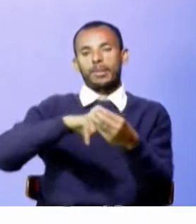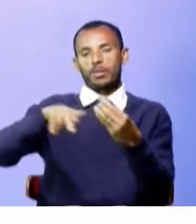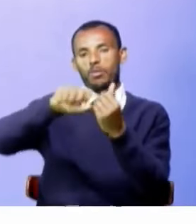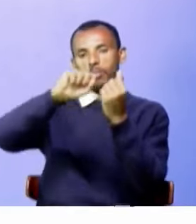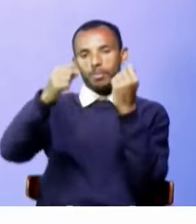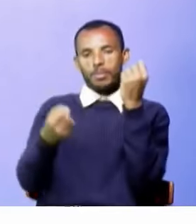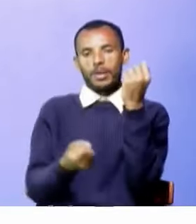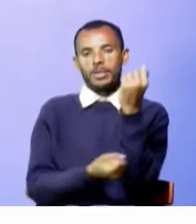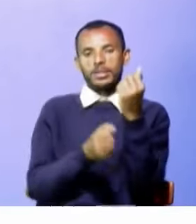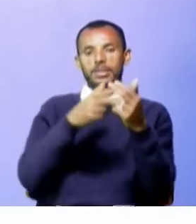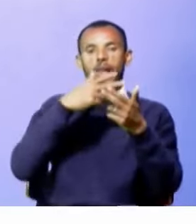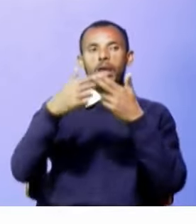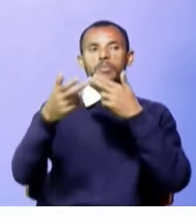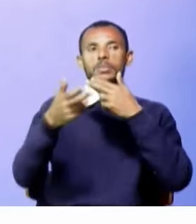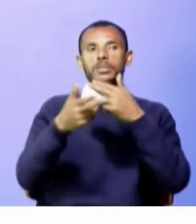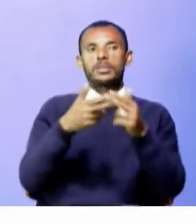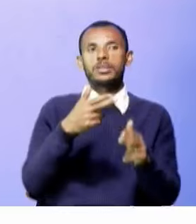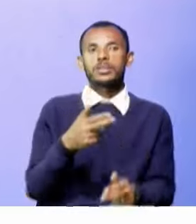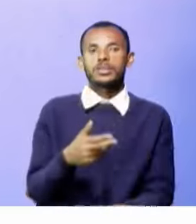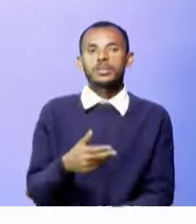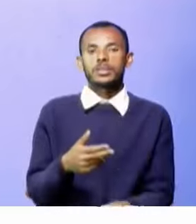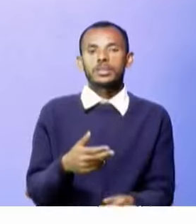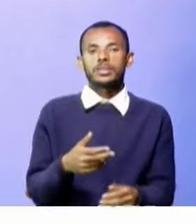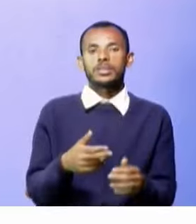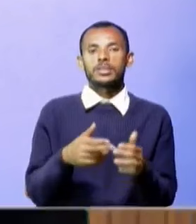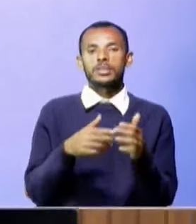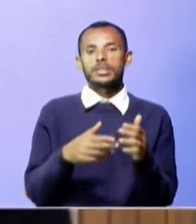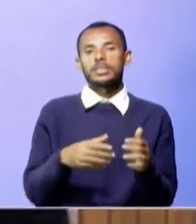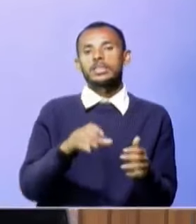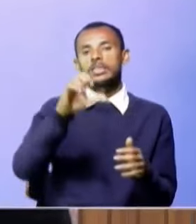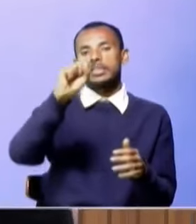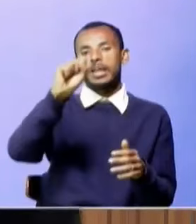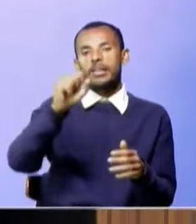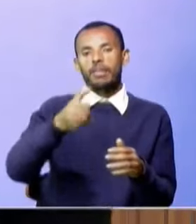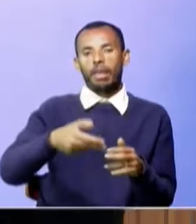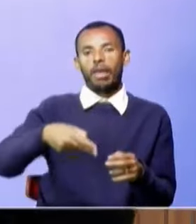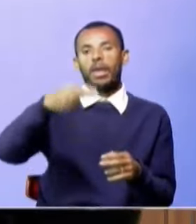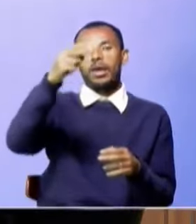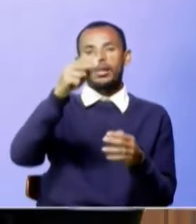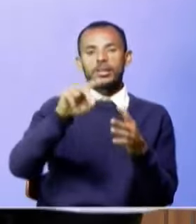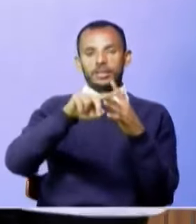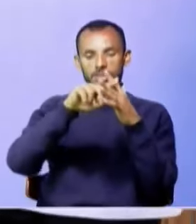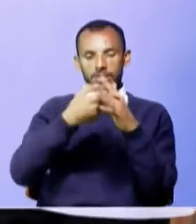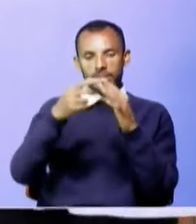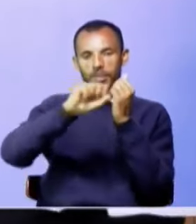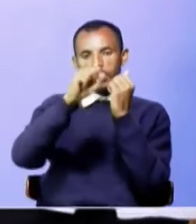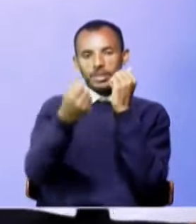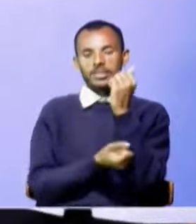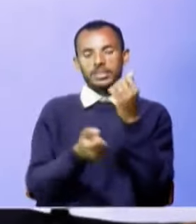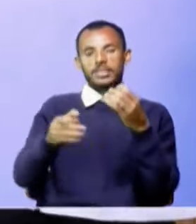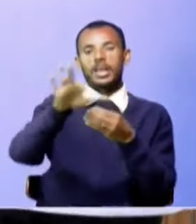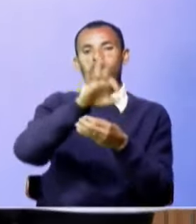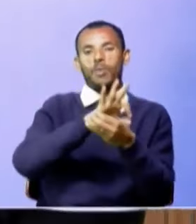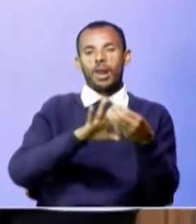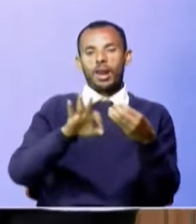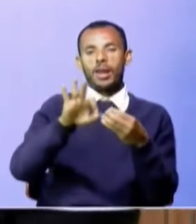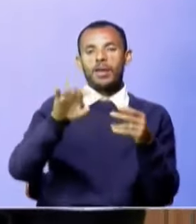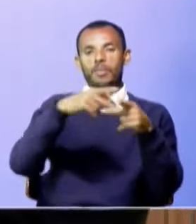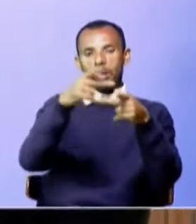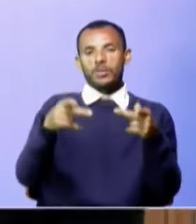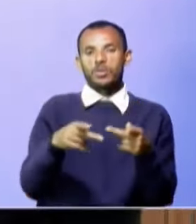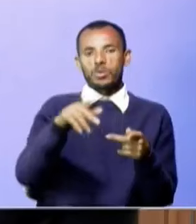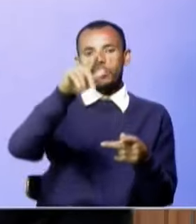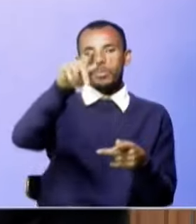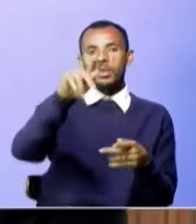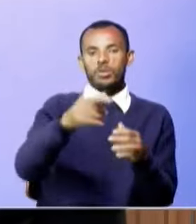base times the slant height. Since the base is circular, in place of P,